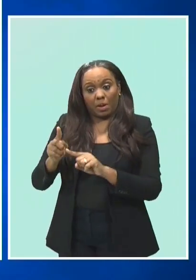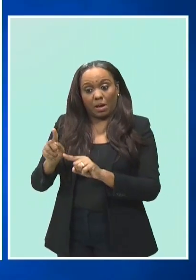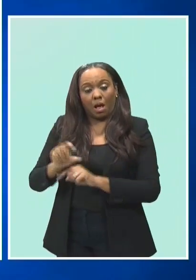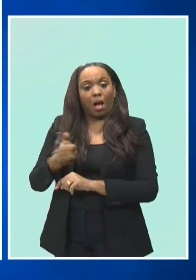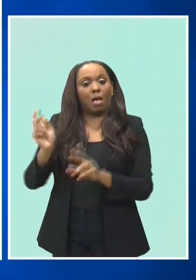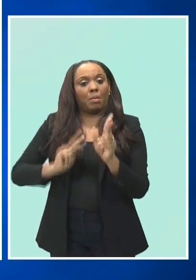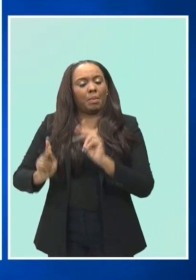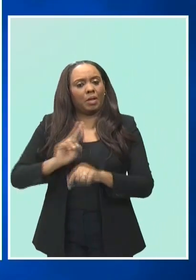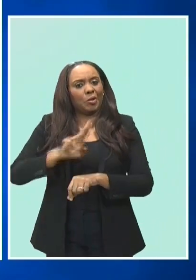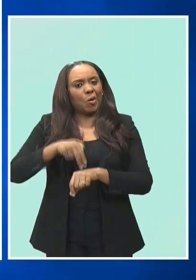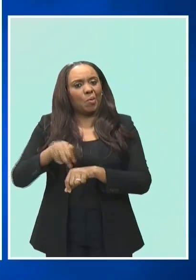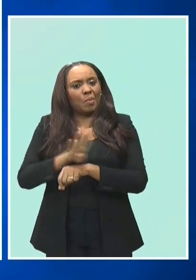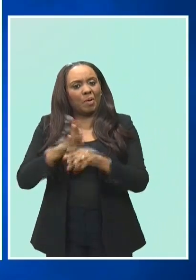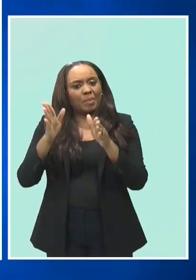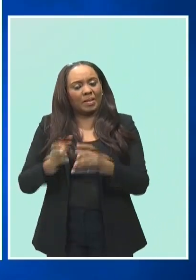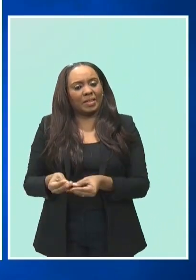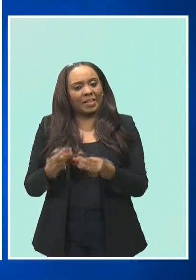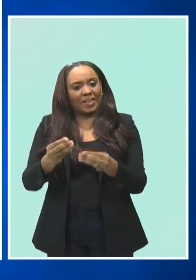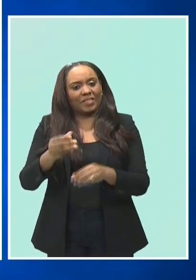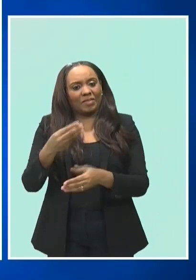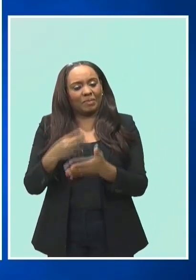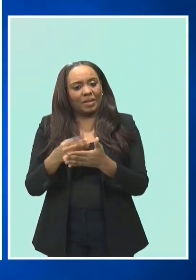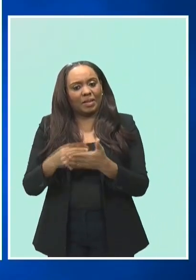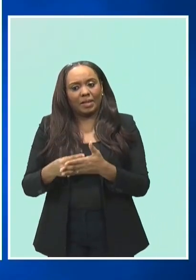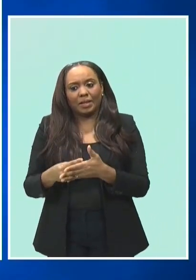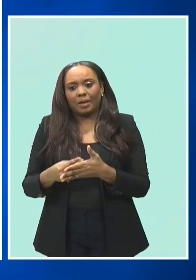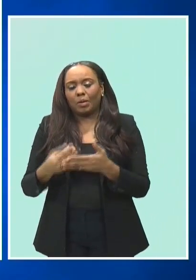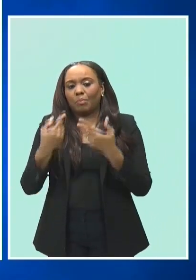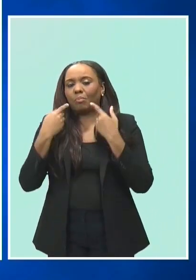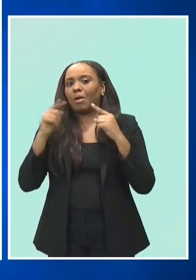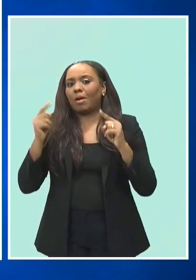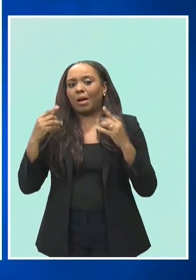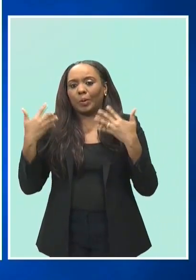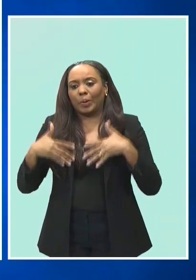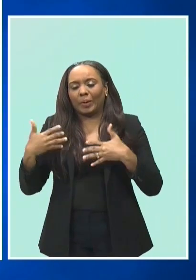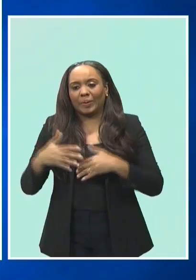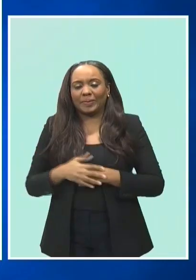to give, what does it say to you about Barbados? Well, Shane,